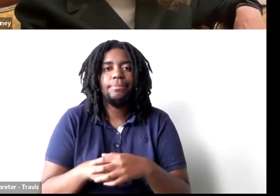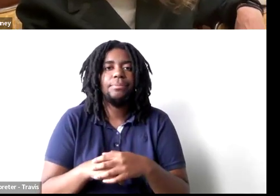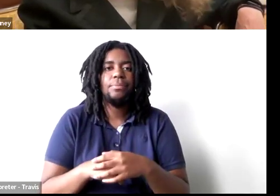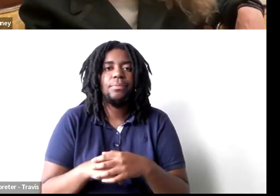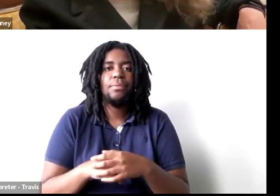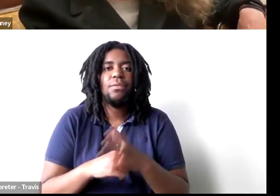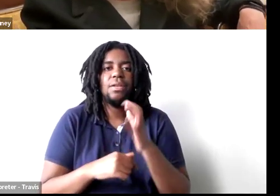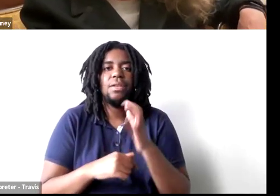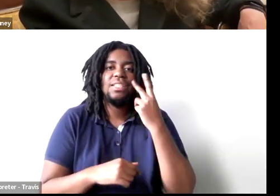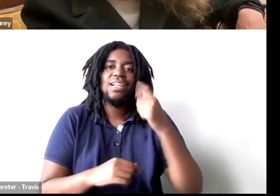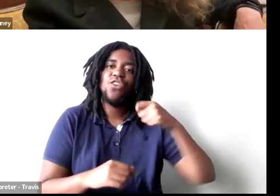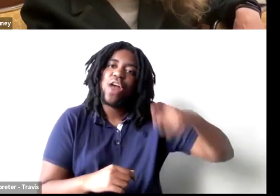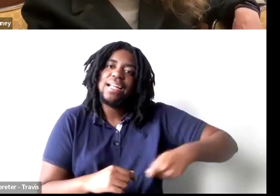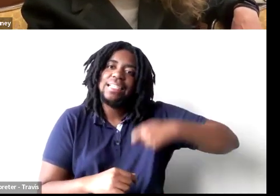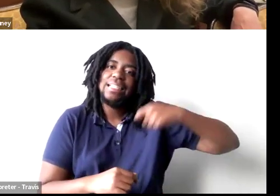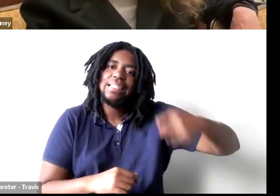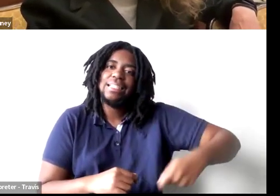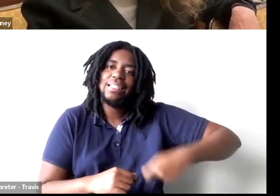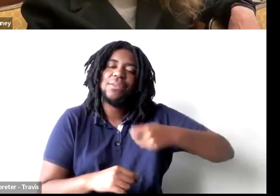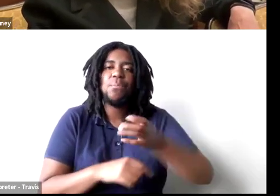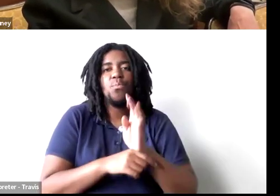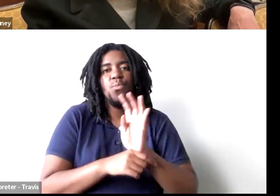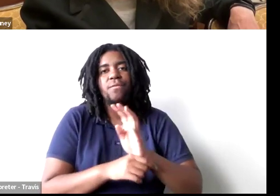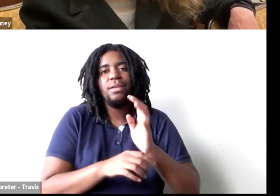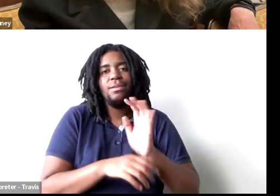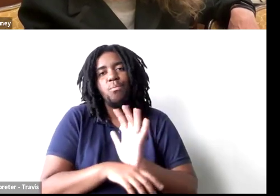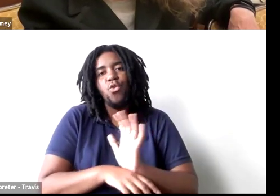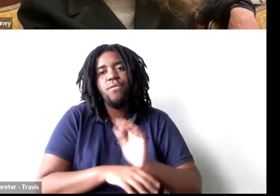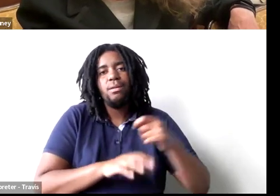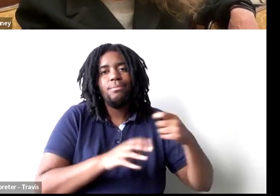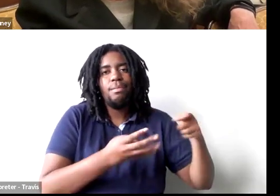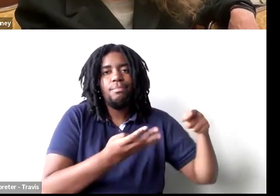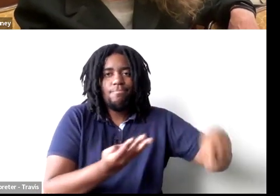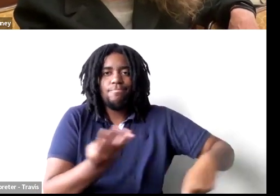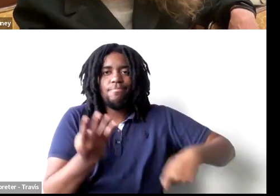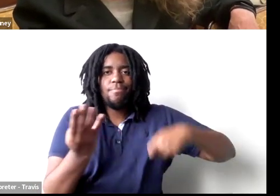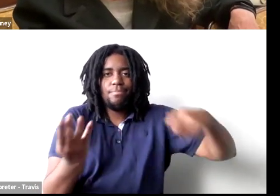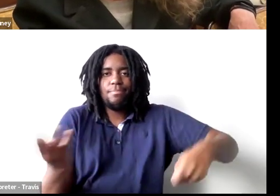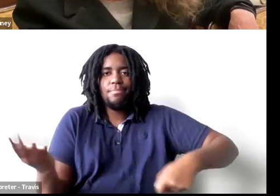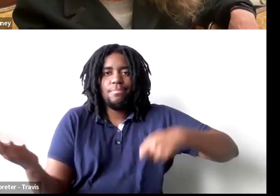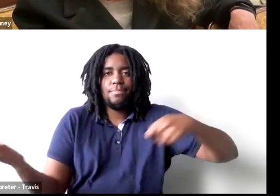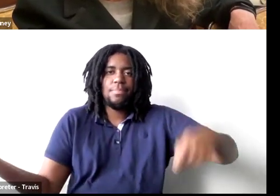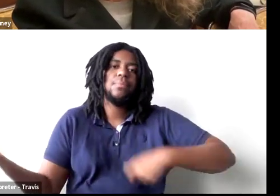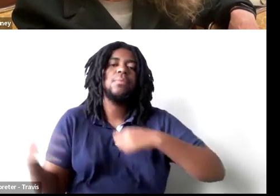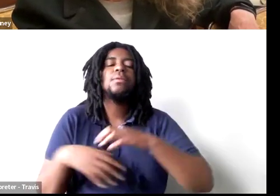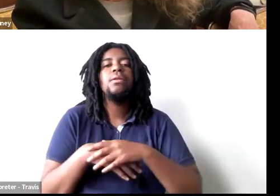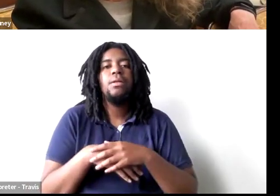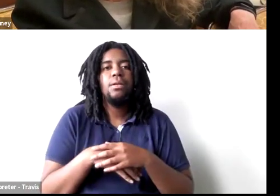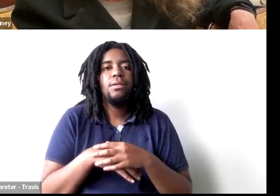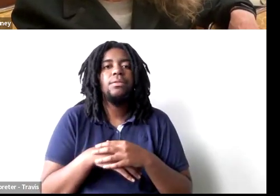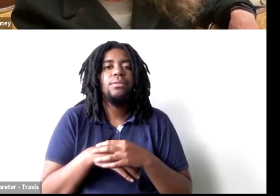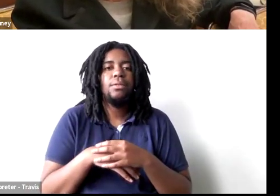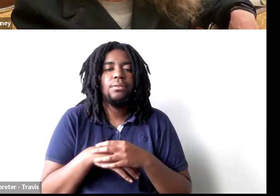before, or if you'd like to RSVP, I believe my colleagues are putting the links in the chat there. Do check out our